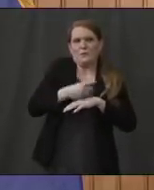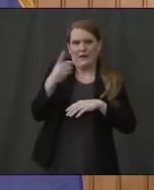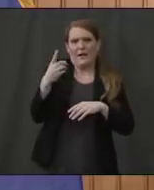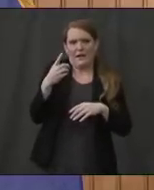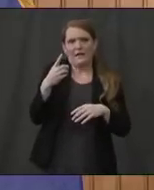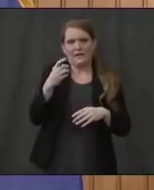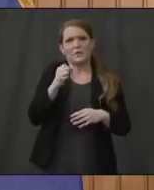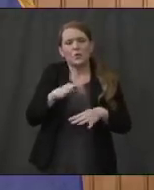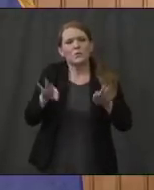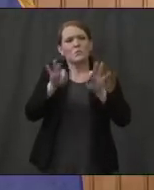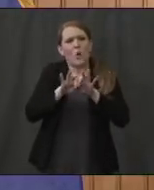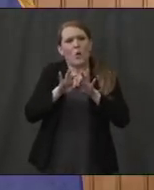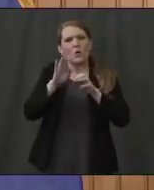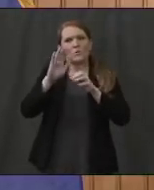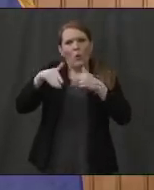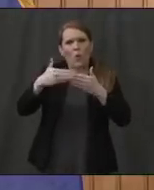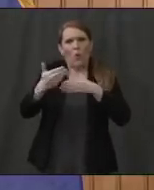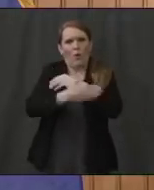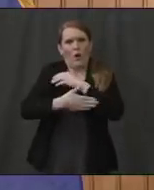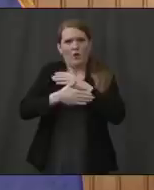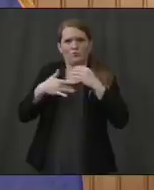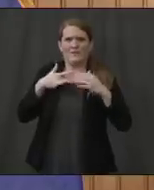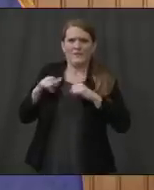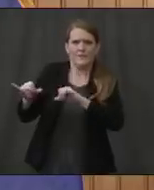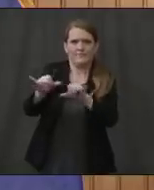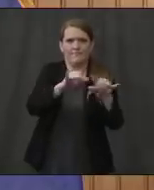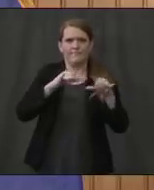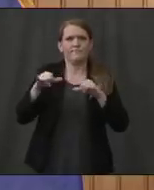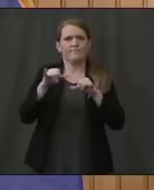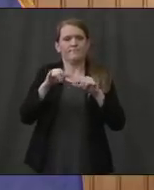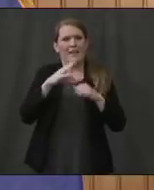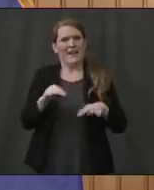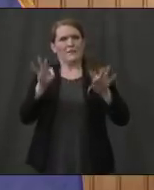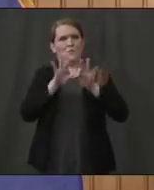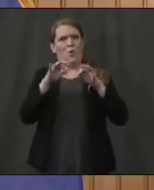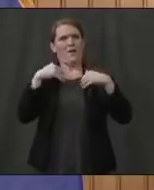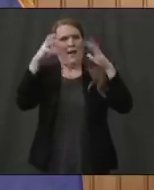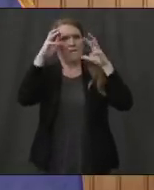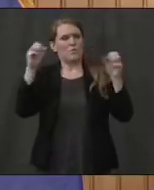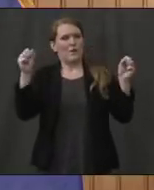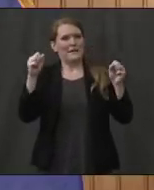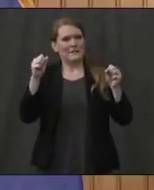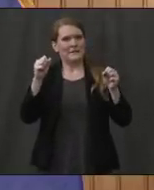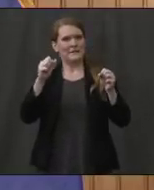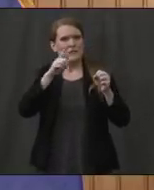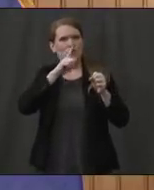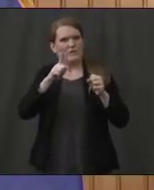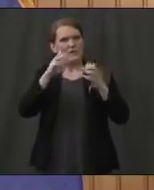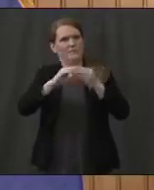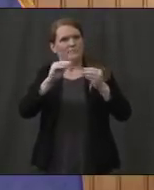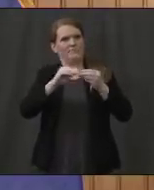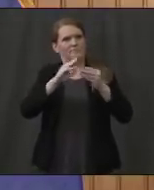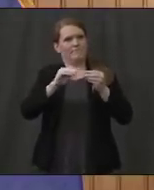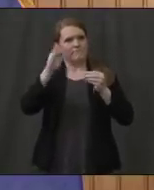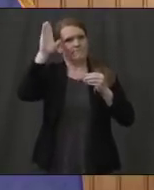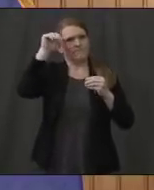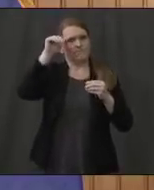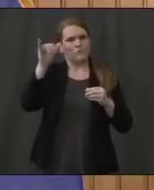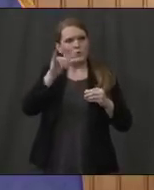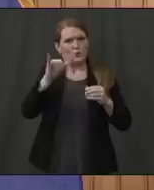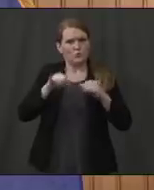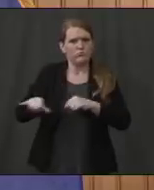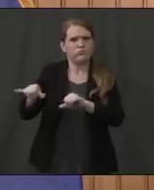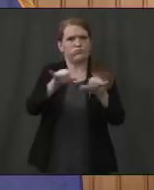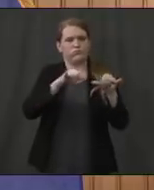one voice, and it's so important to have the president speak to the group that really follows his lead, and for him to say